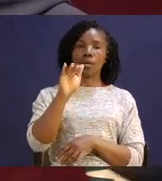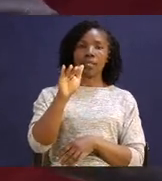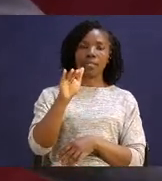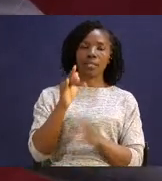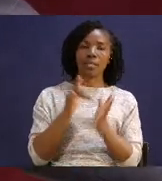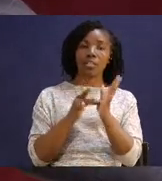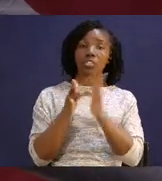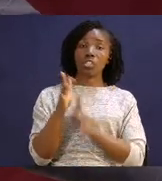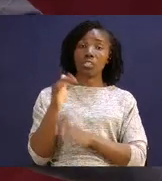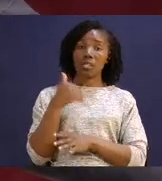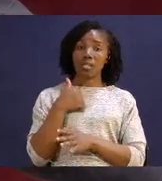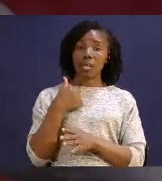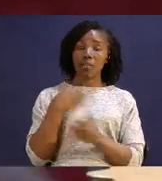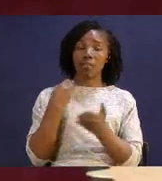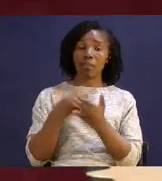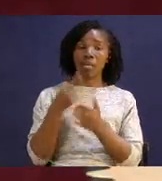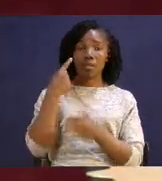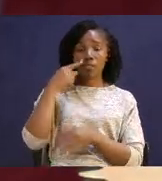Huh?